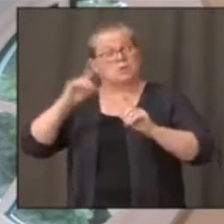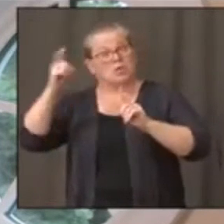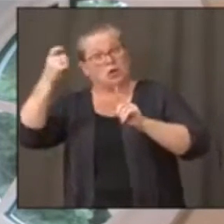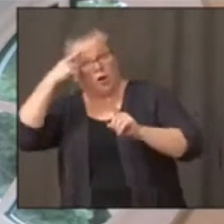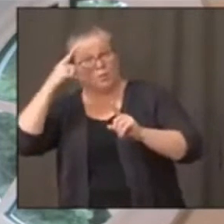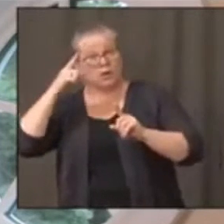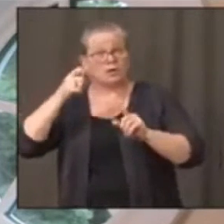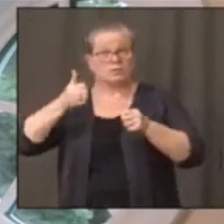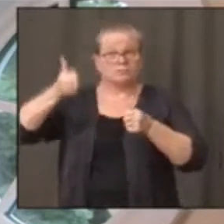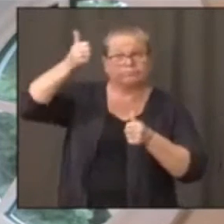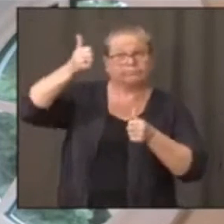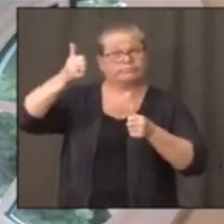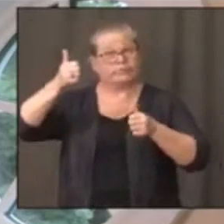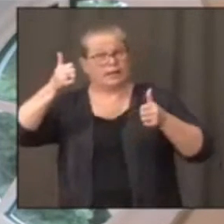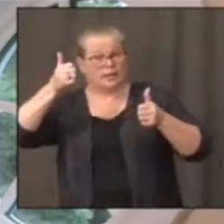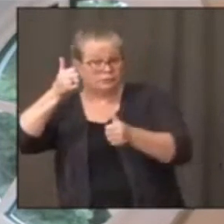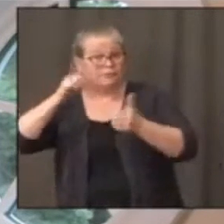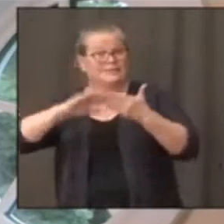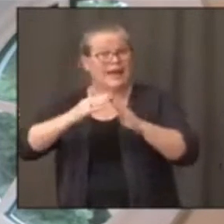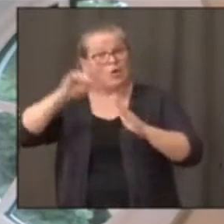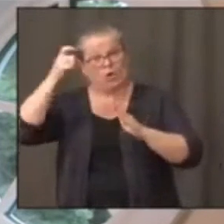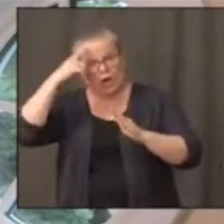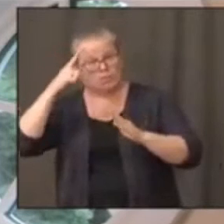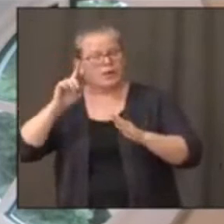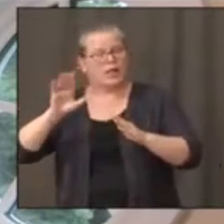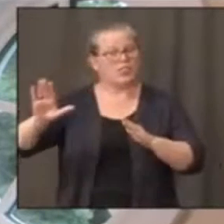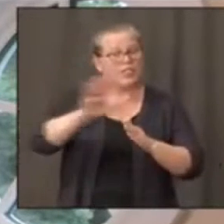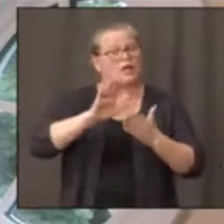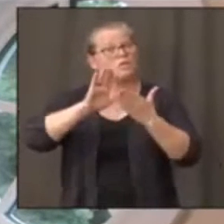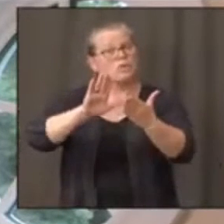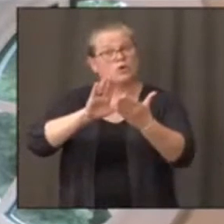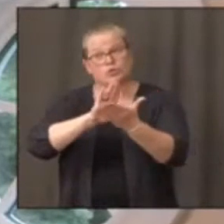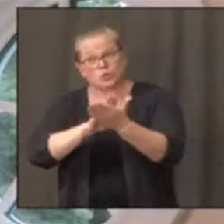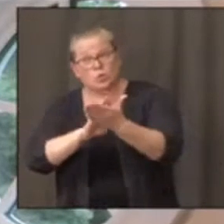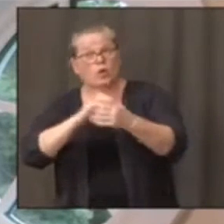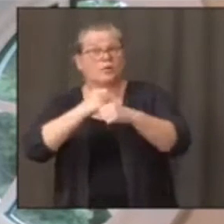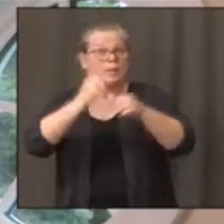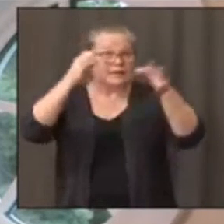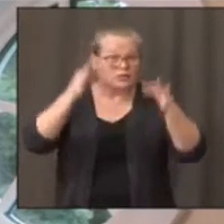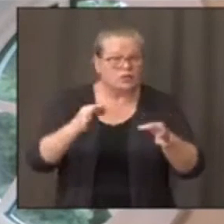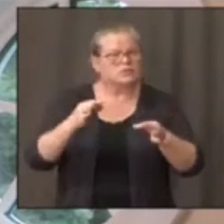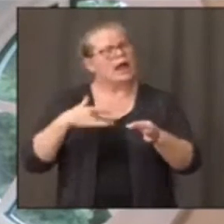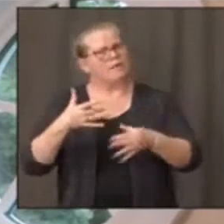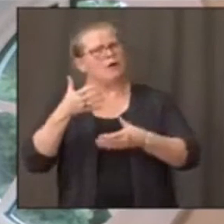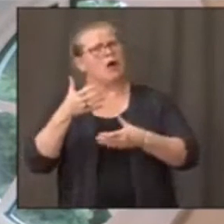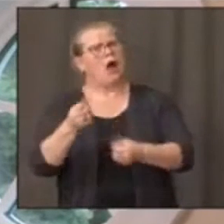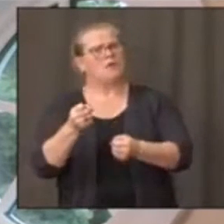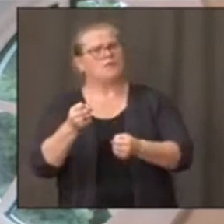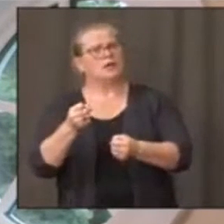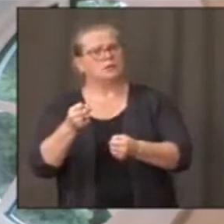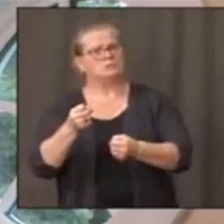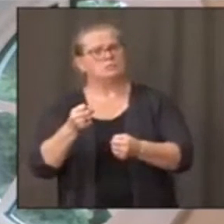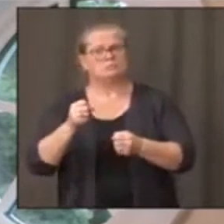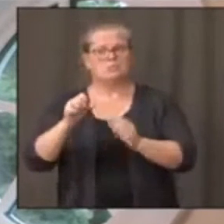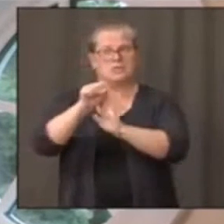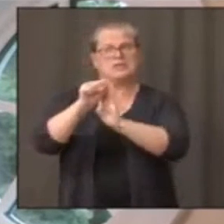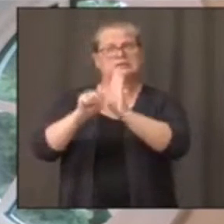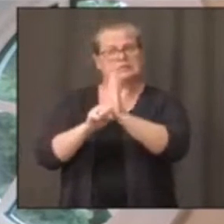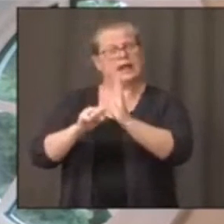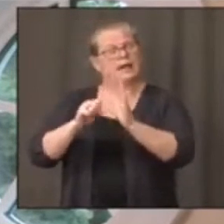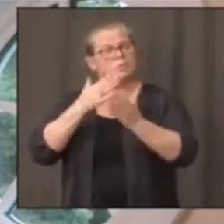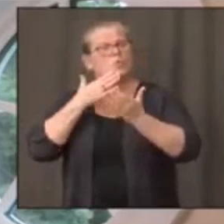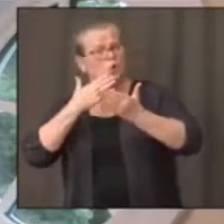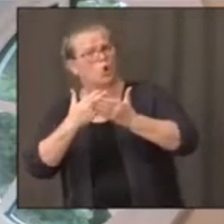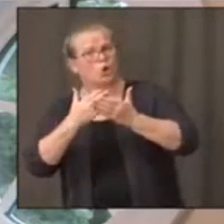prudent in terms of how they approached the school issue and made a decision to close the schools. And so I have confidence that the state's going to make good decisions and the local